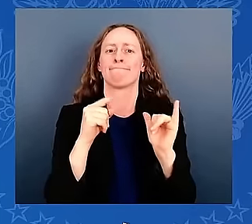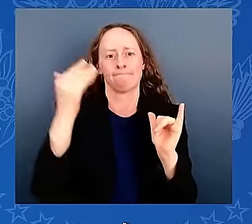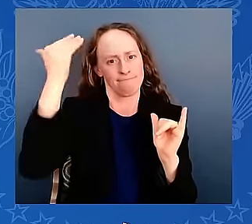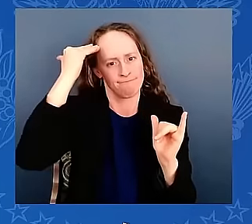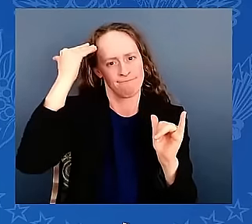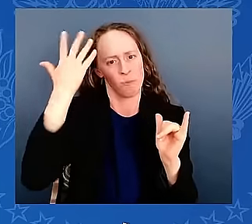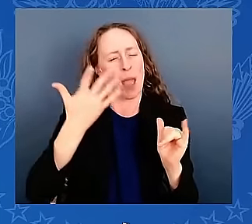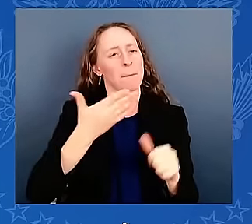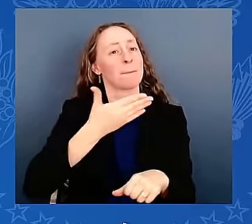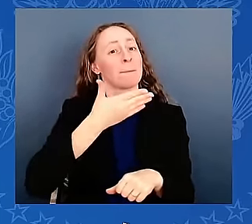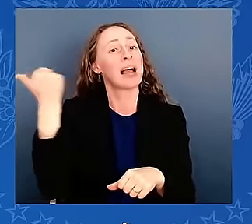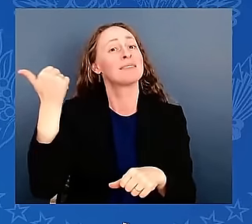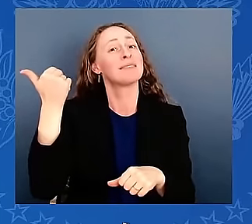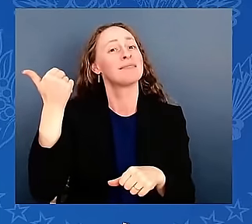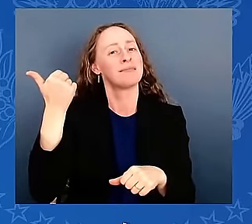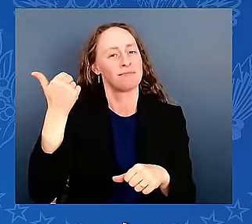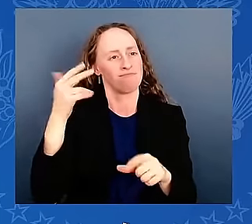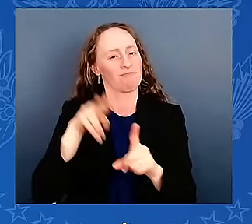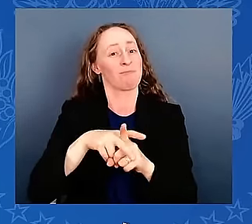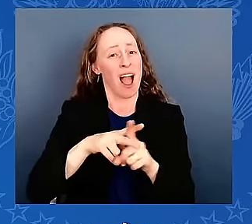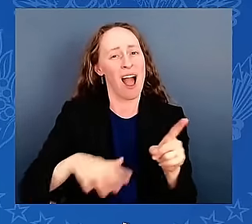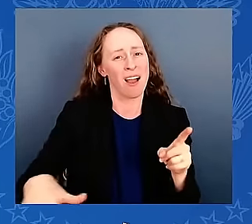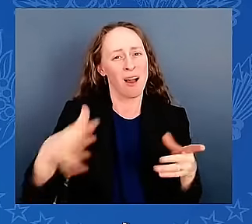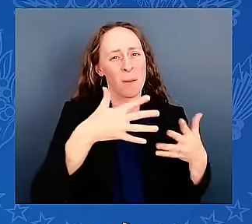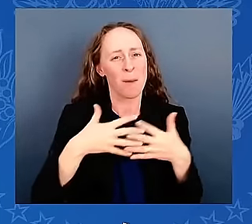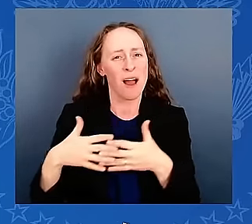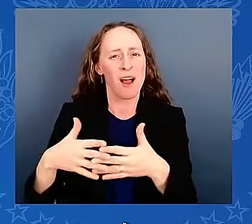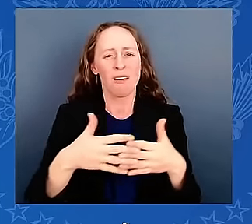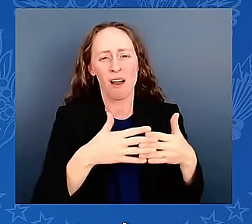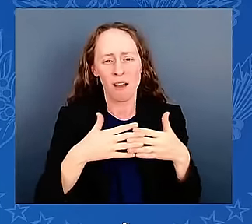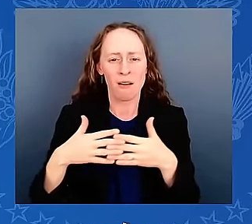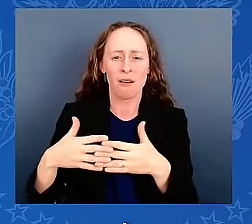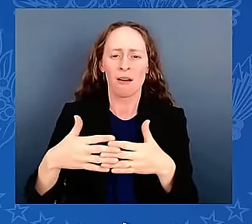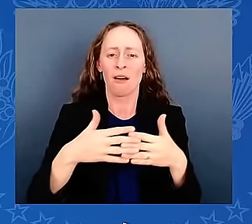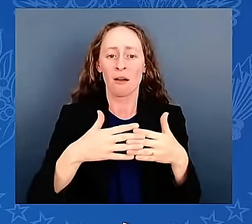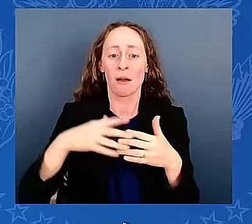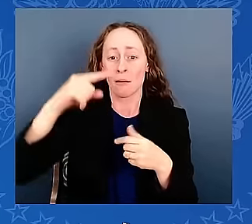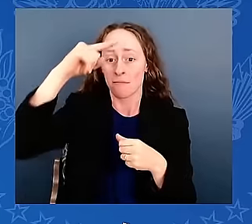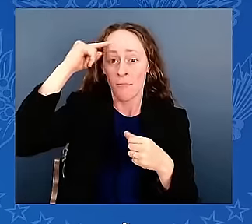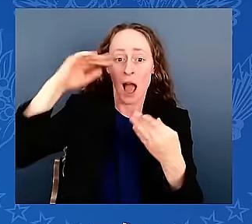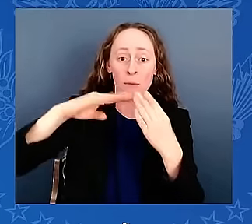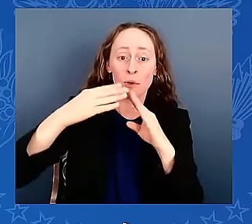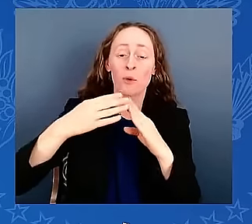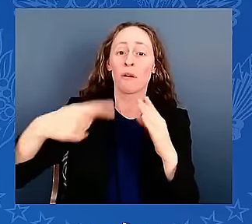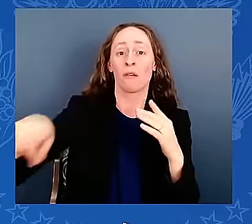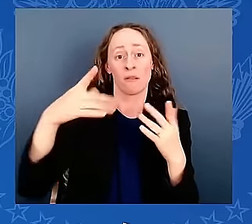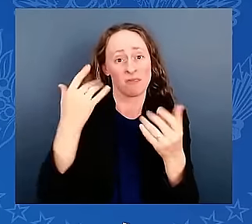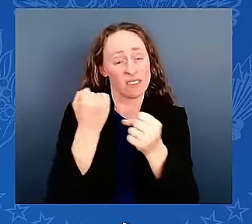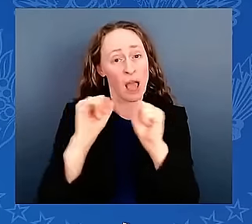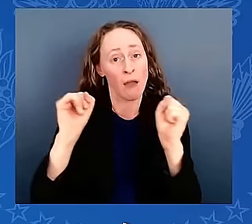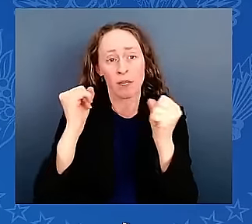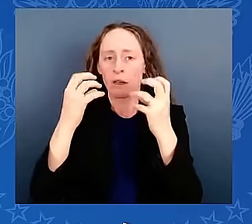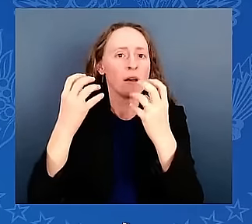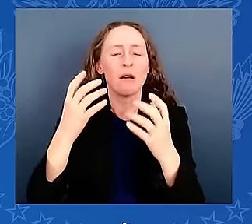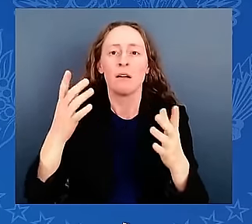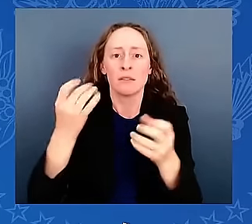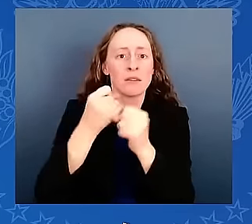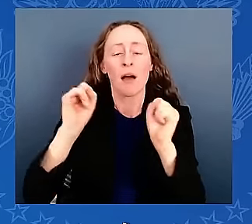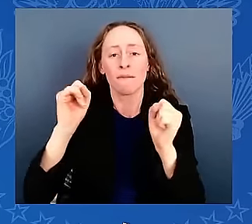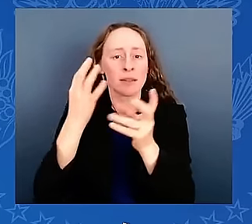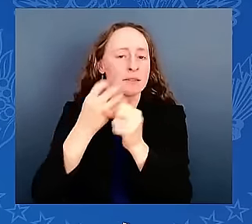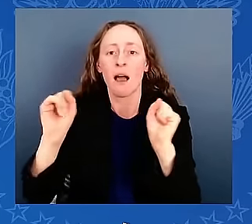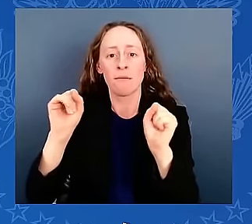has saved democracy many times before, and we're being called on to save democracy once